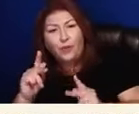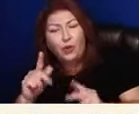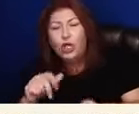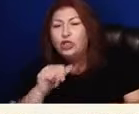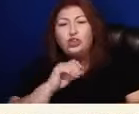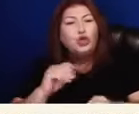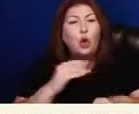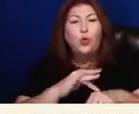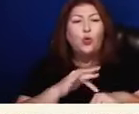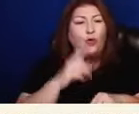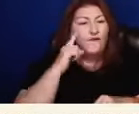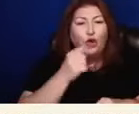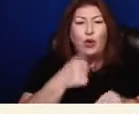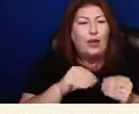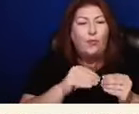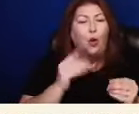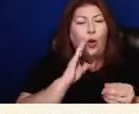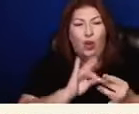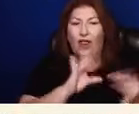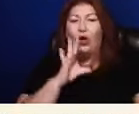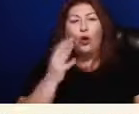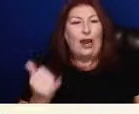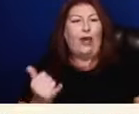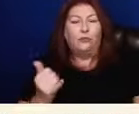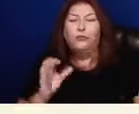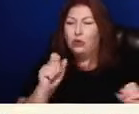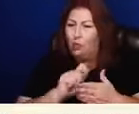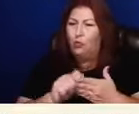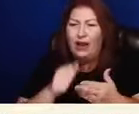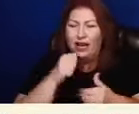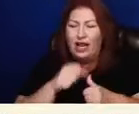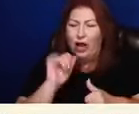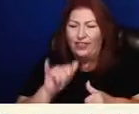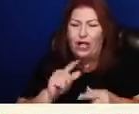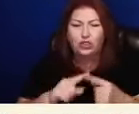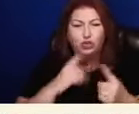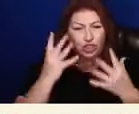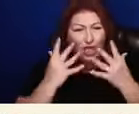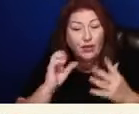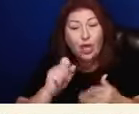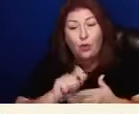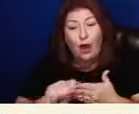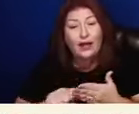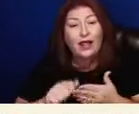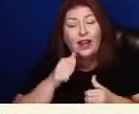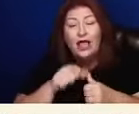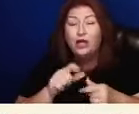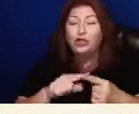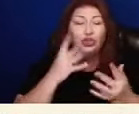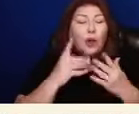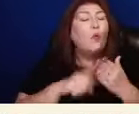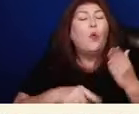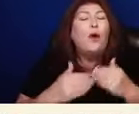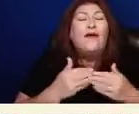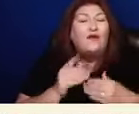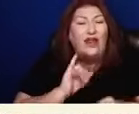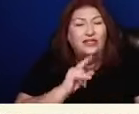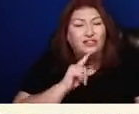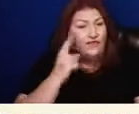now. Right? So we can write a letter like that to shame, and you can write a letter to shame, whatever that is for you.